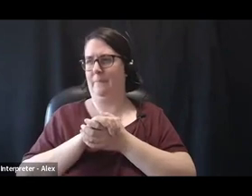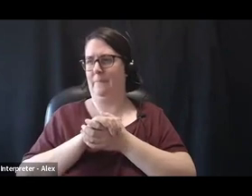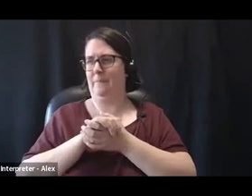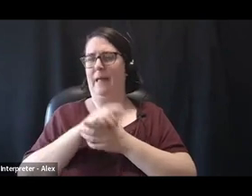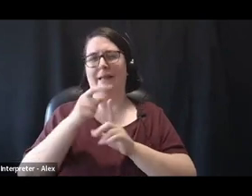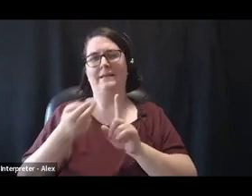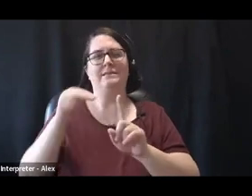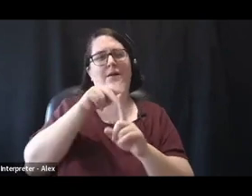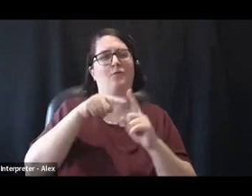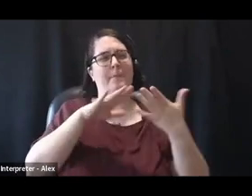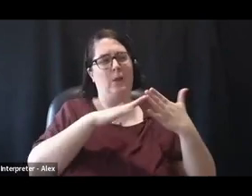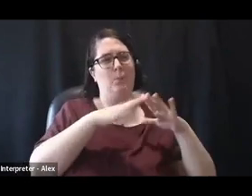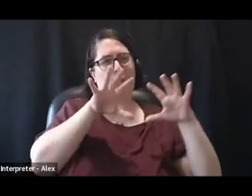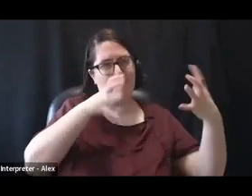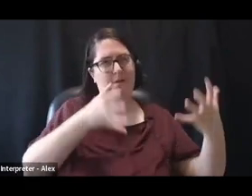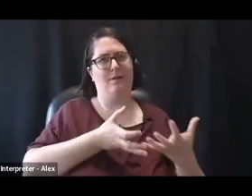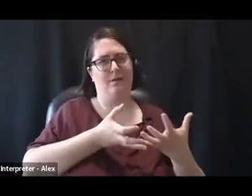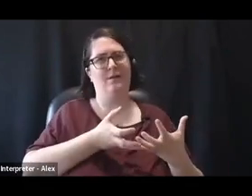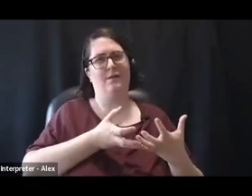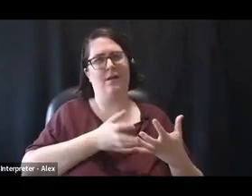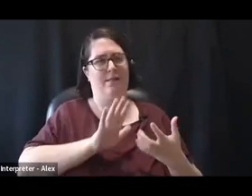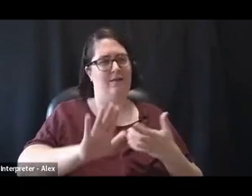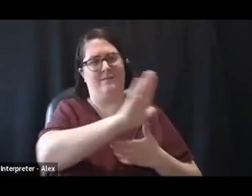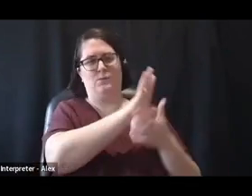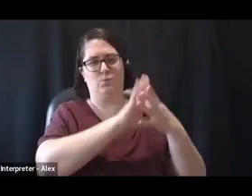from community and it needs to come from those narratives